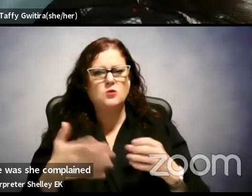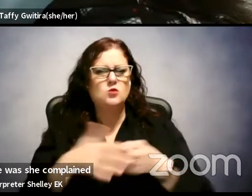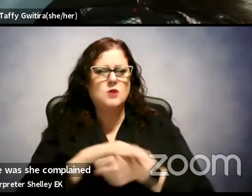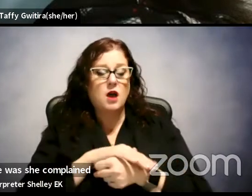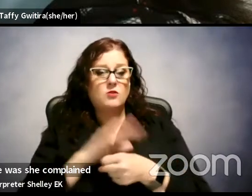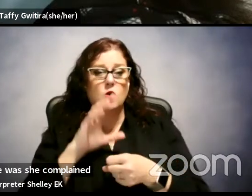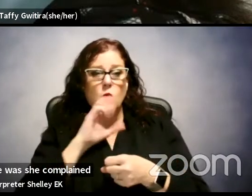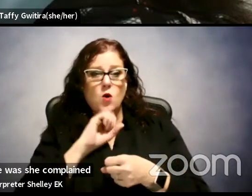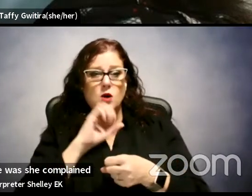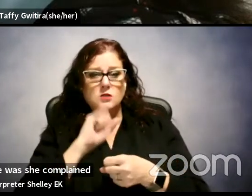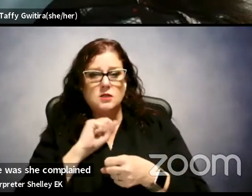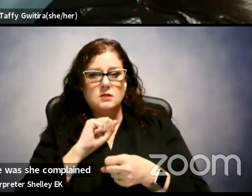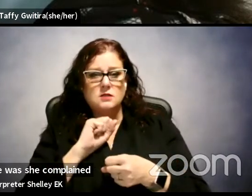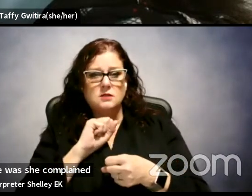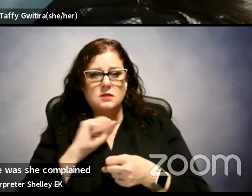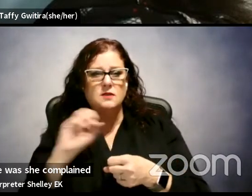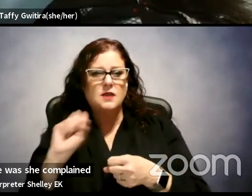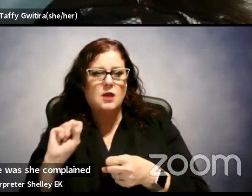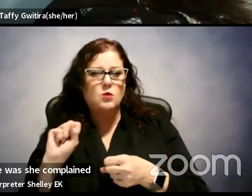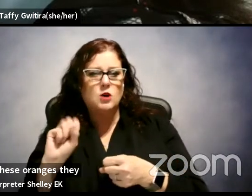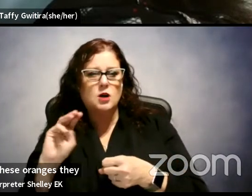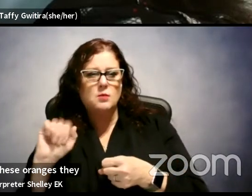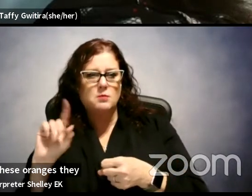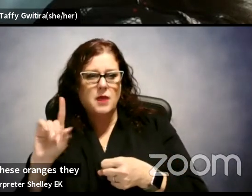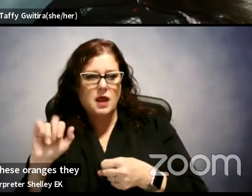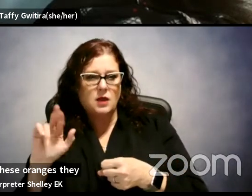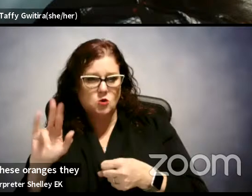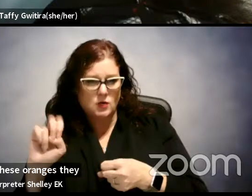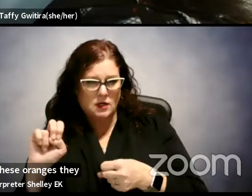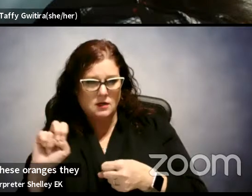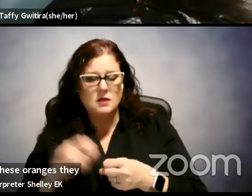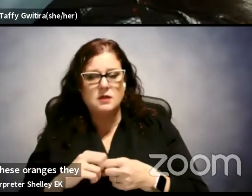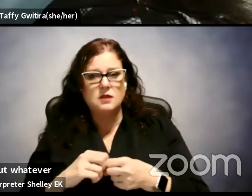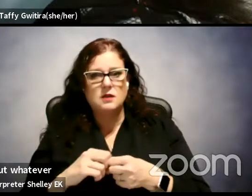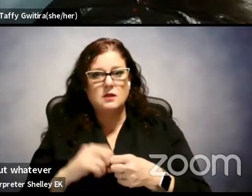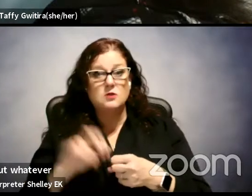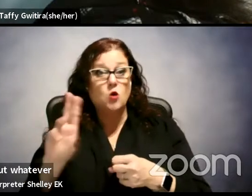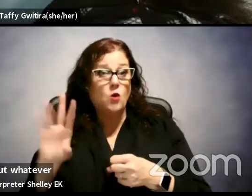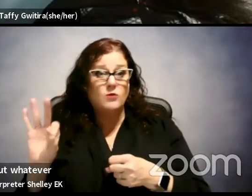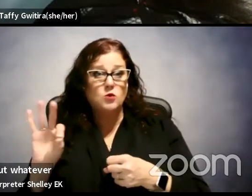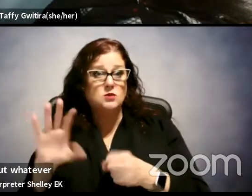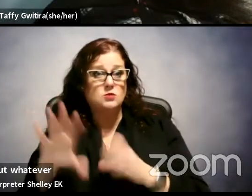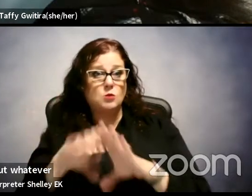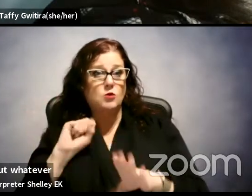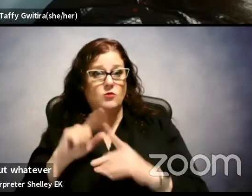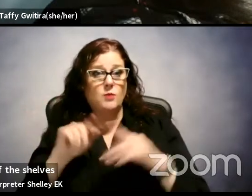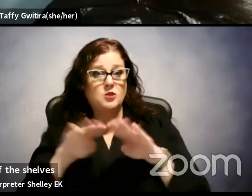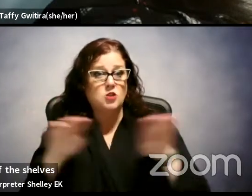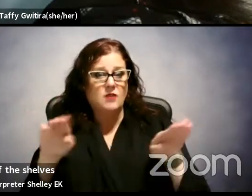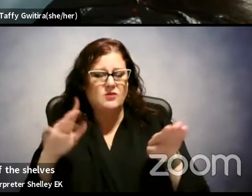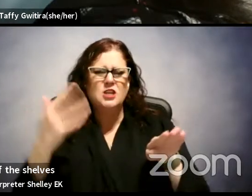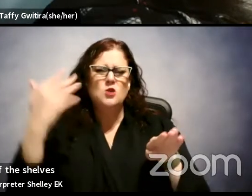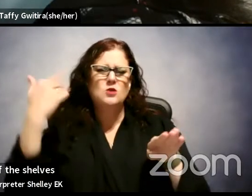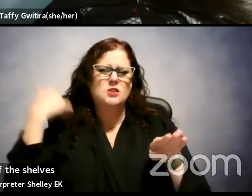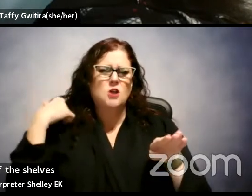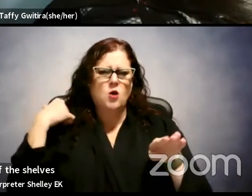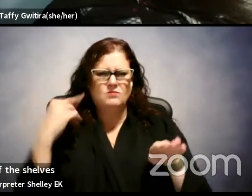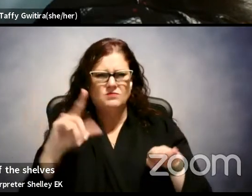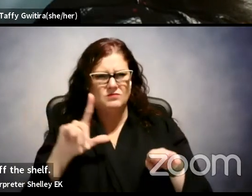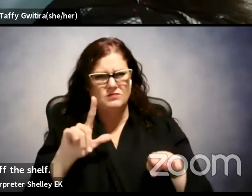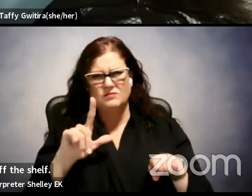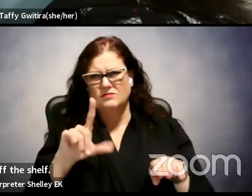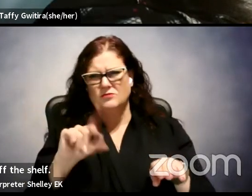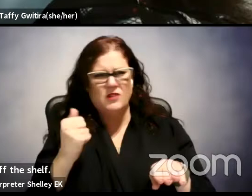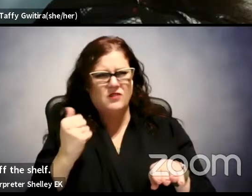They were actually sumo mandarins, but whatever. And so Whole Foods took it off the shelves. And this was years ago, so maybe